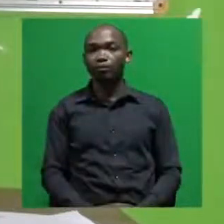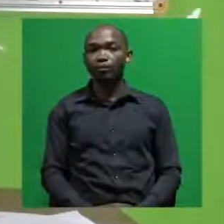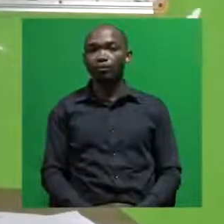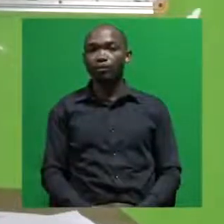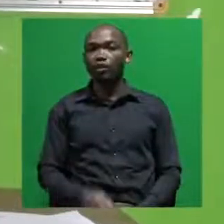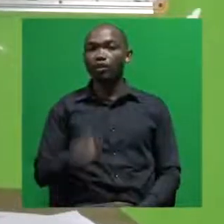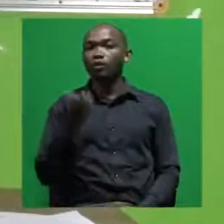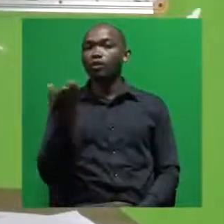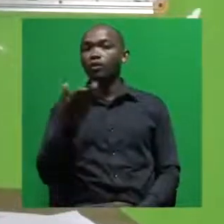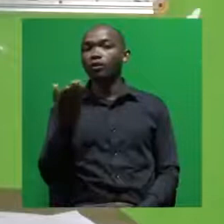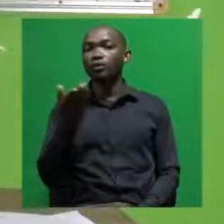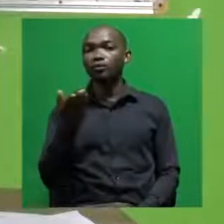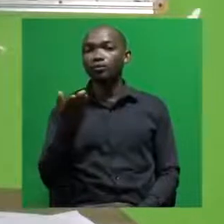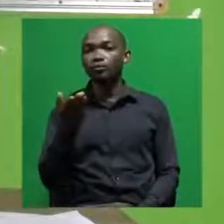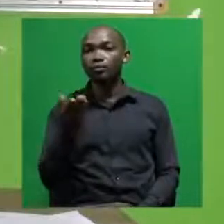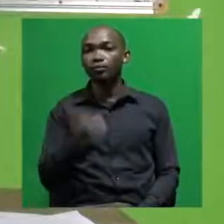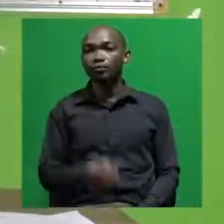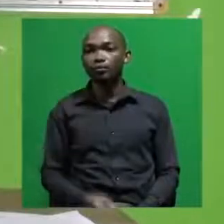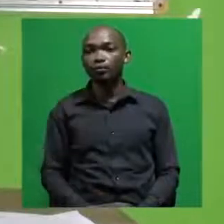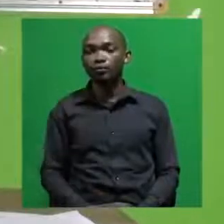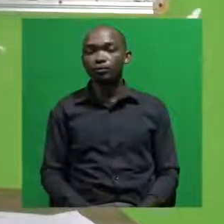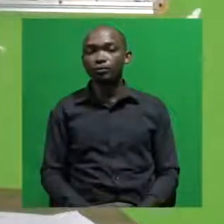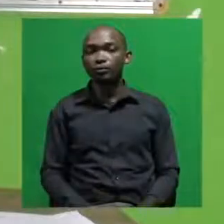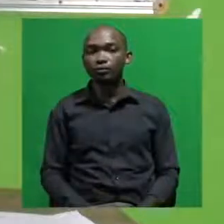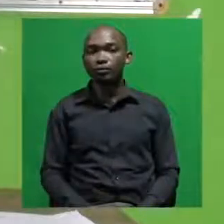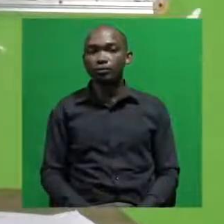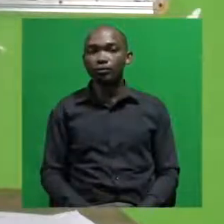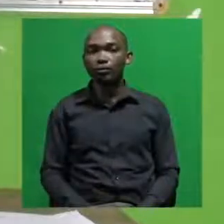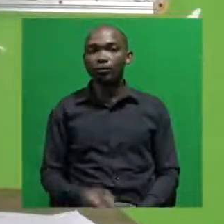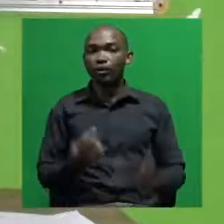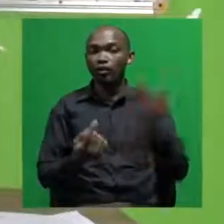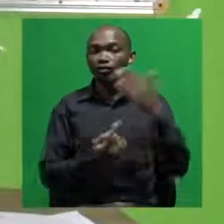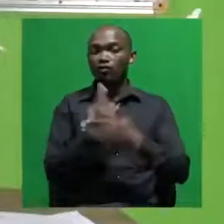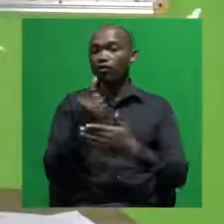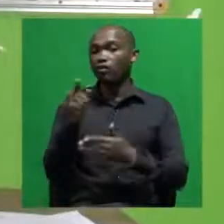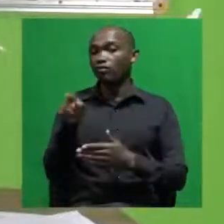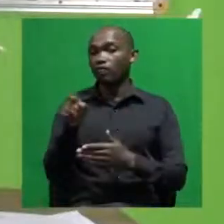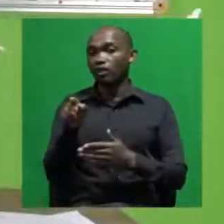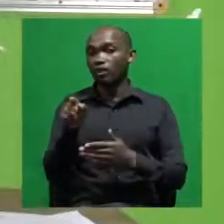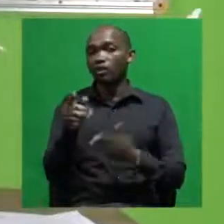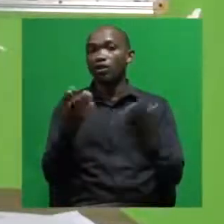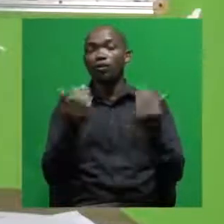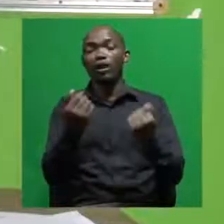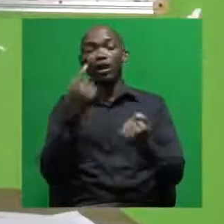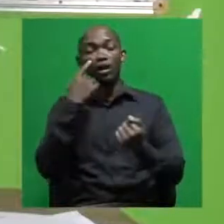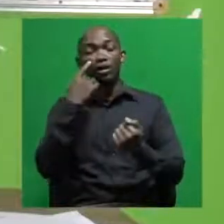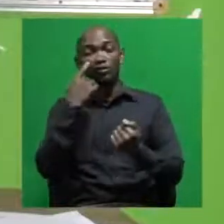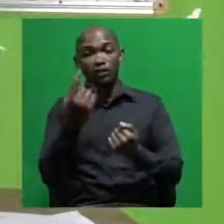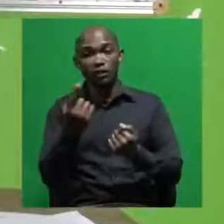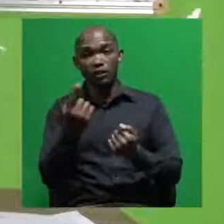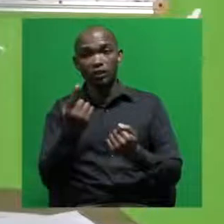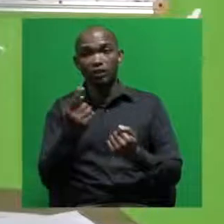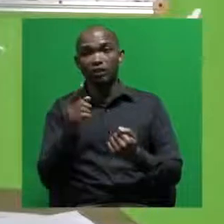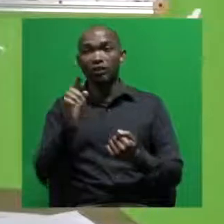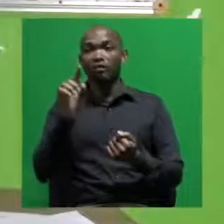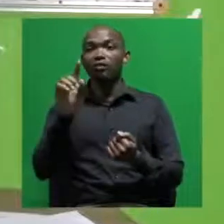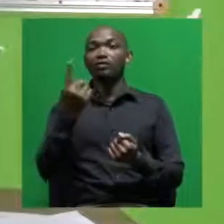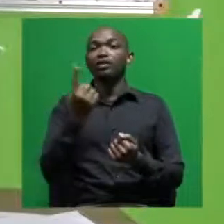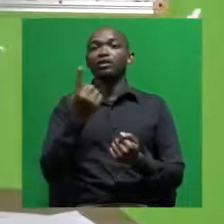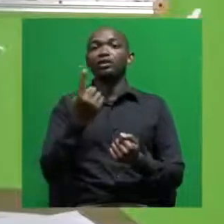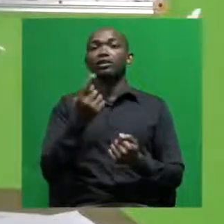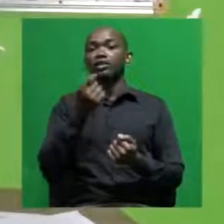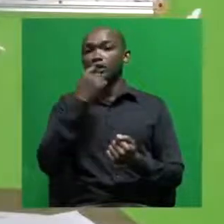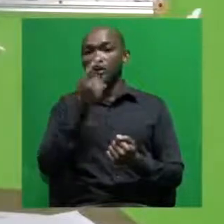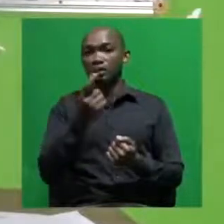ready? Okay, thank you. So from there, we have seen that first of all, we have